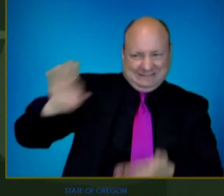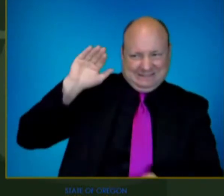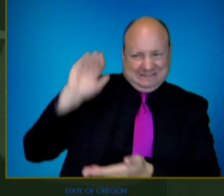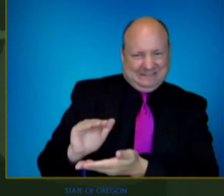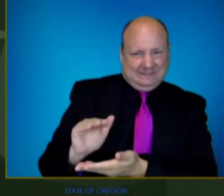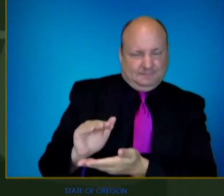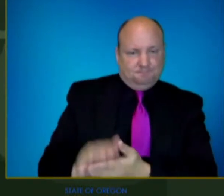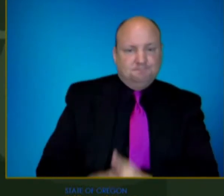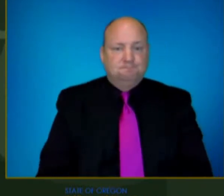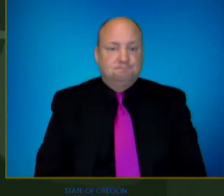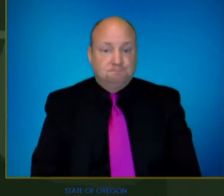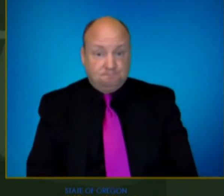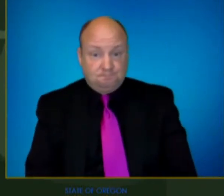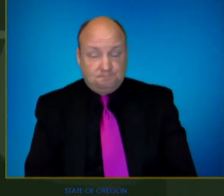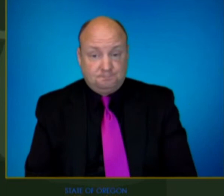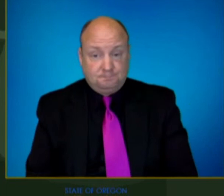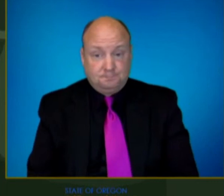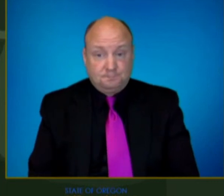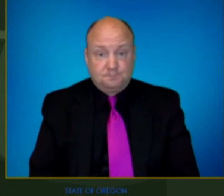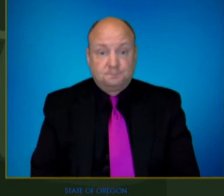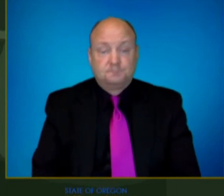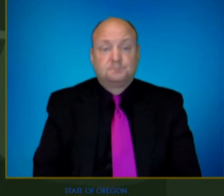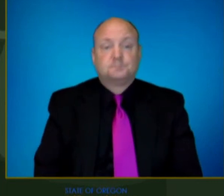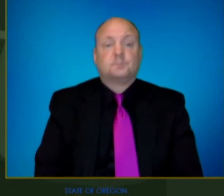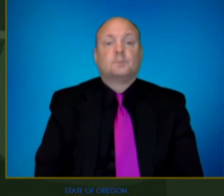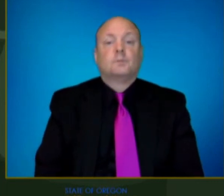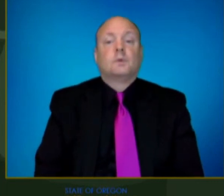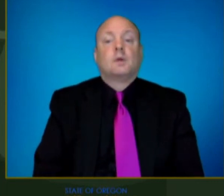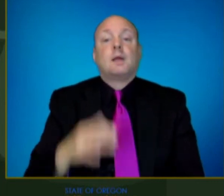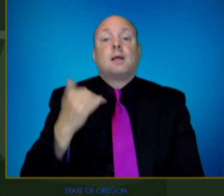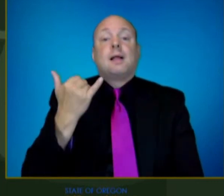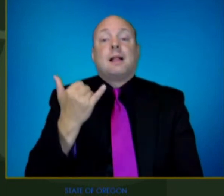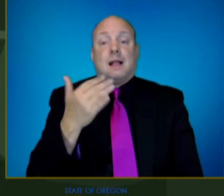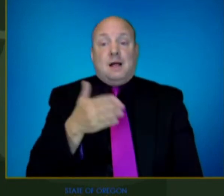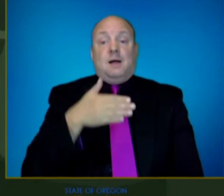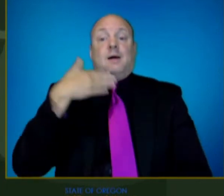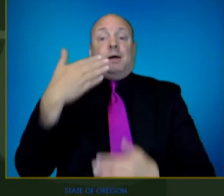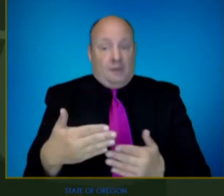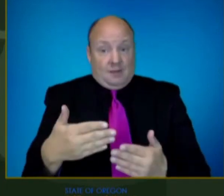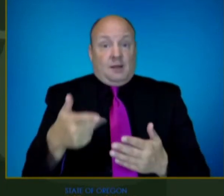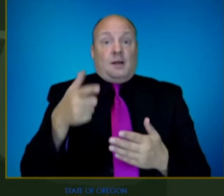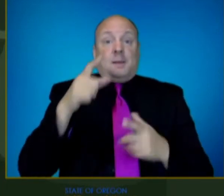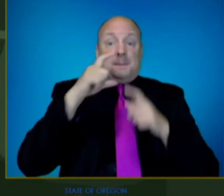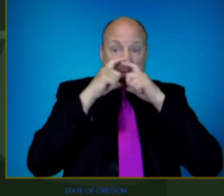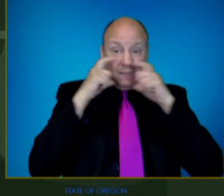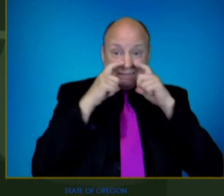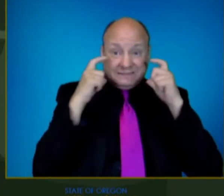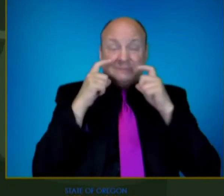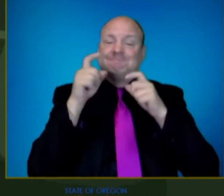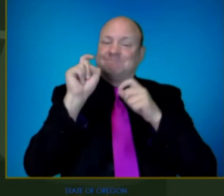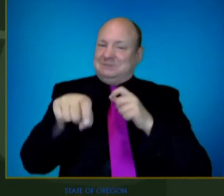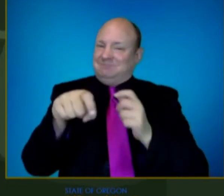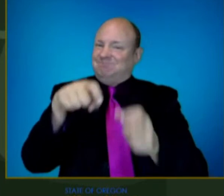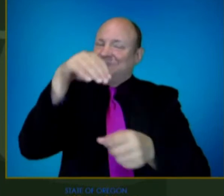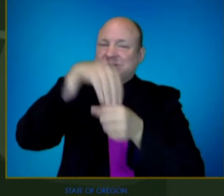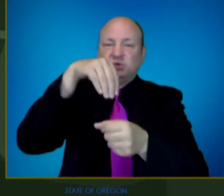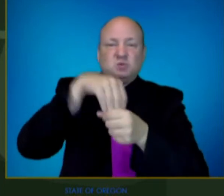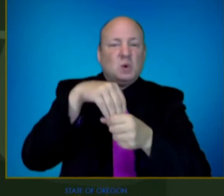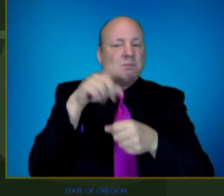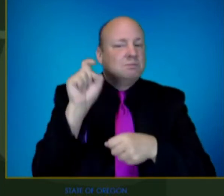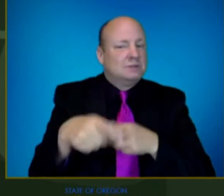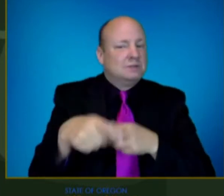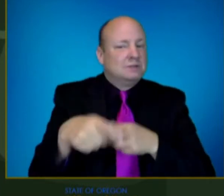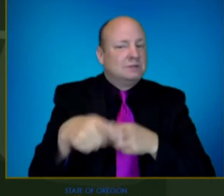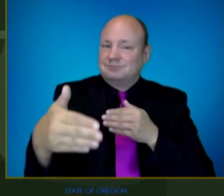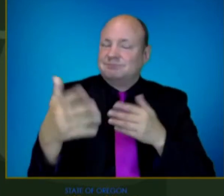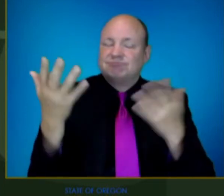future, masks will be required in all indoor public settings, effective this Friday,